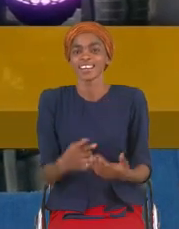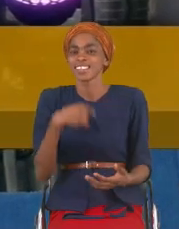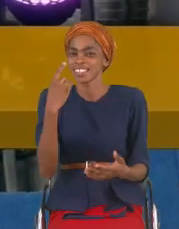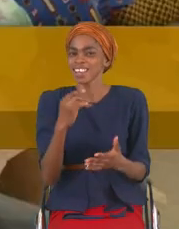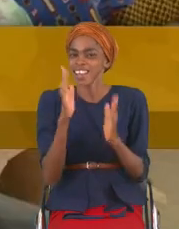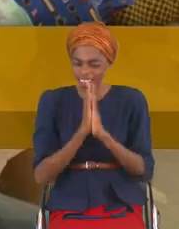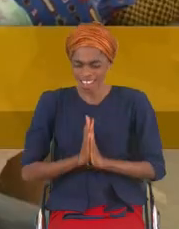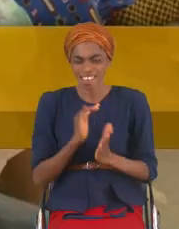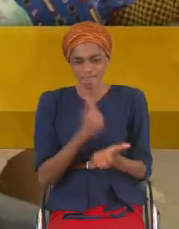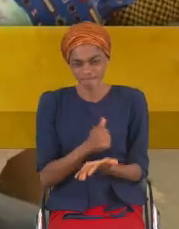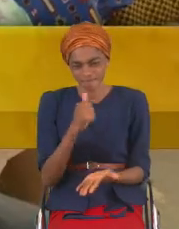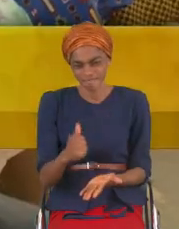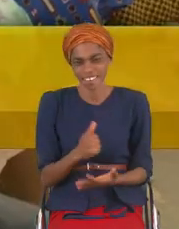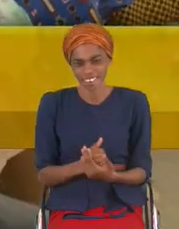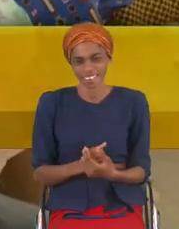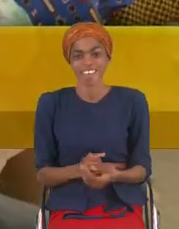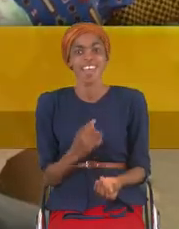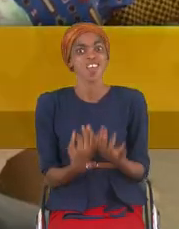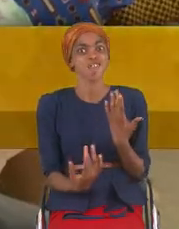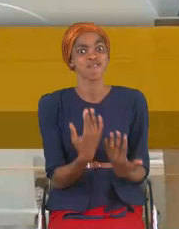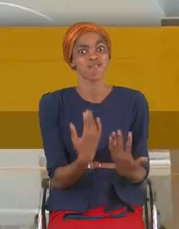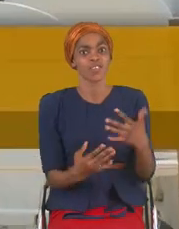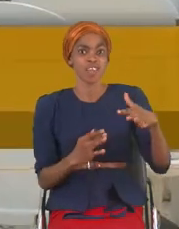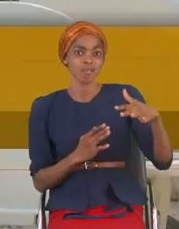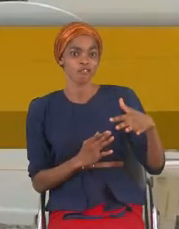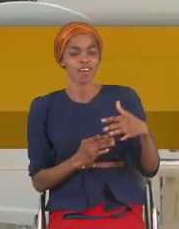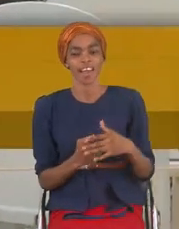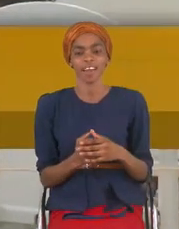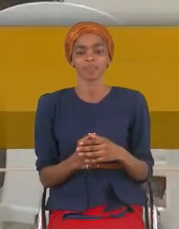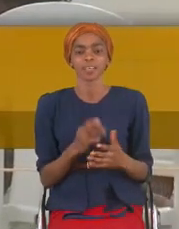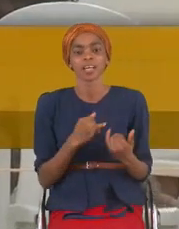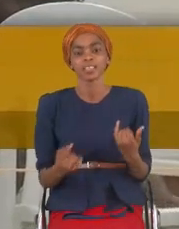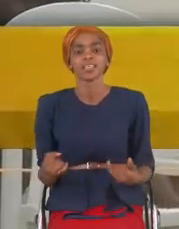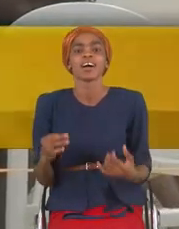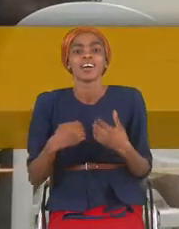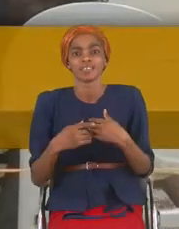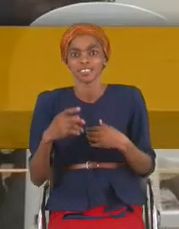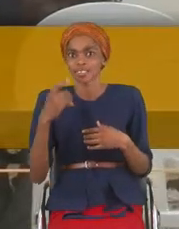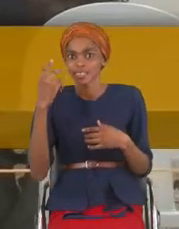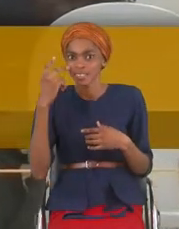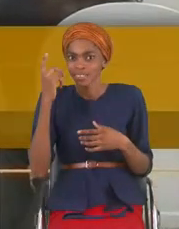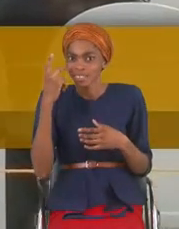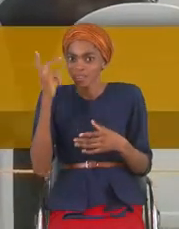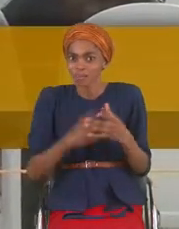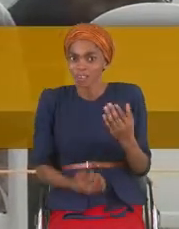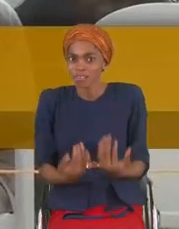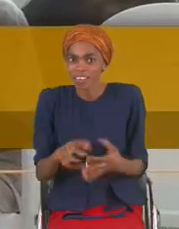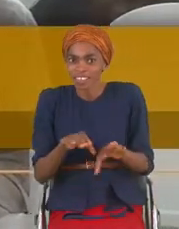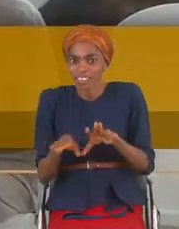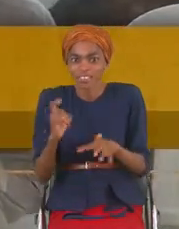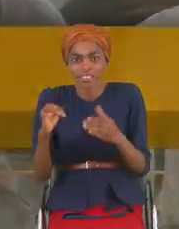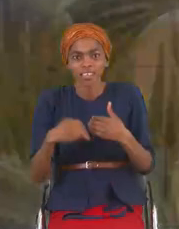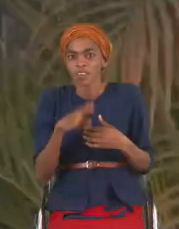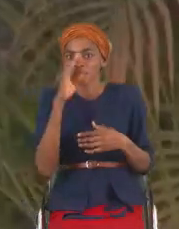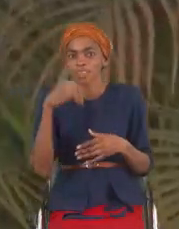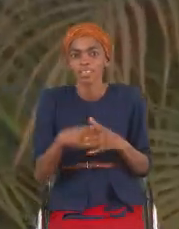one. A flame of fire. Have you thought about what fire does? If you have been in the